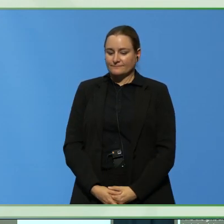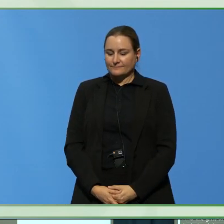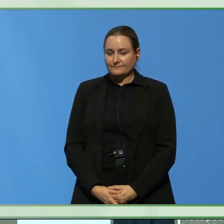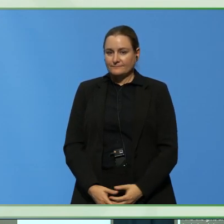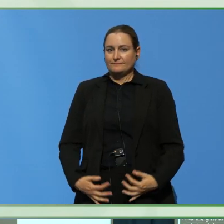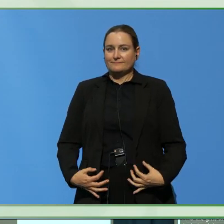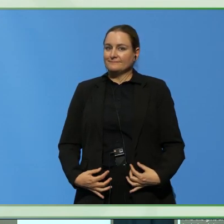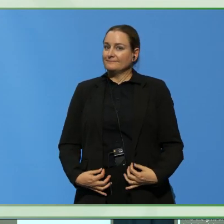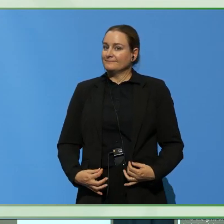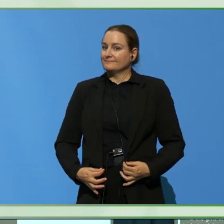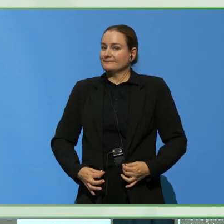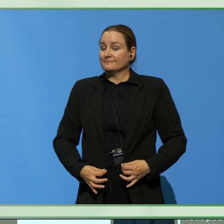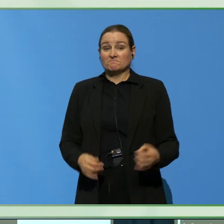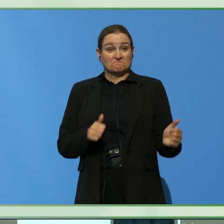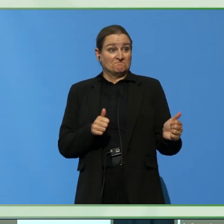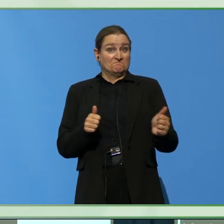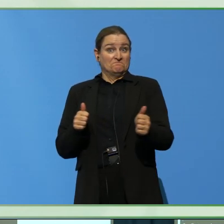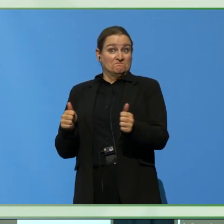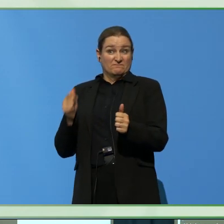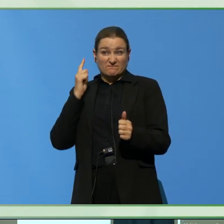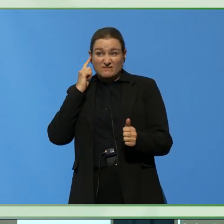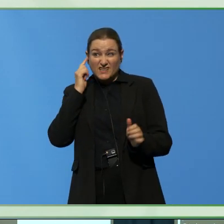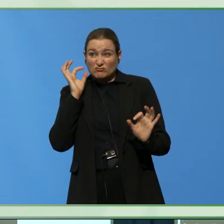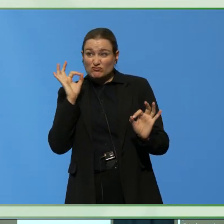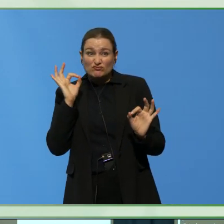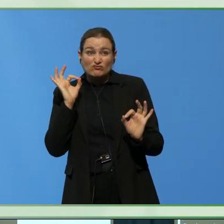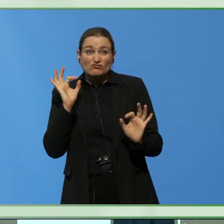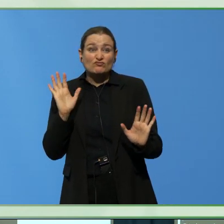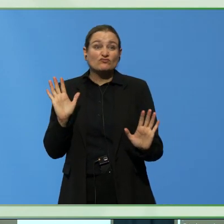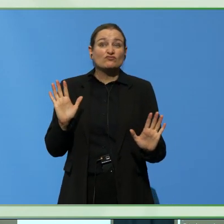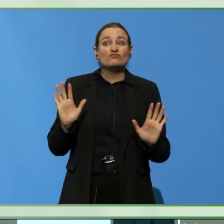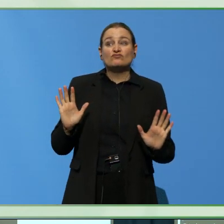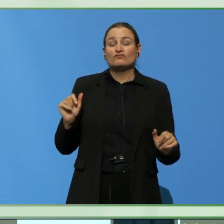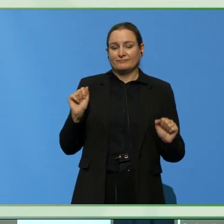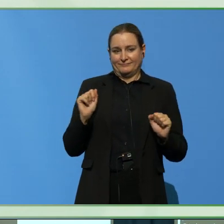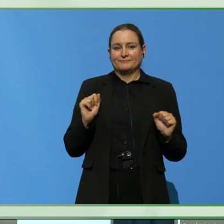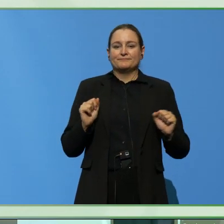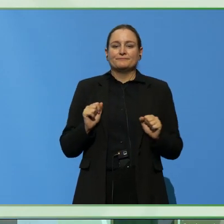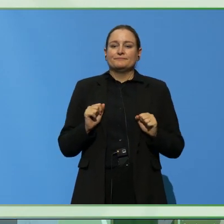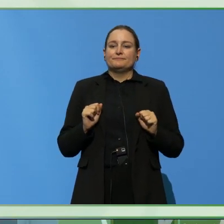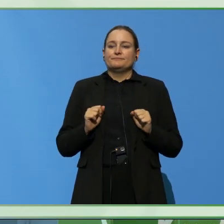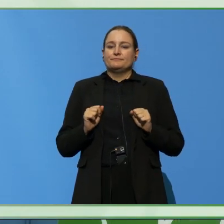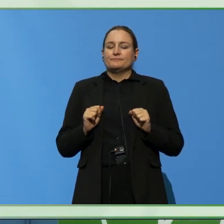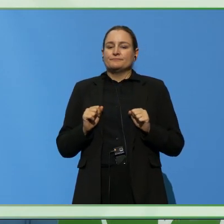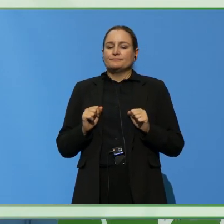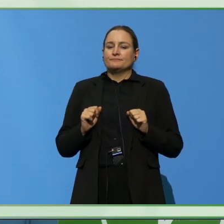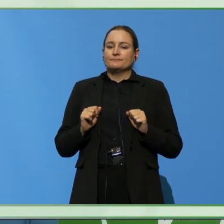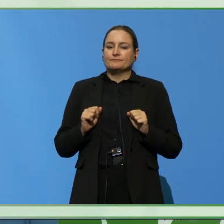All right, good morning. I hope you can hear me. So I want to start with a